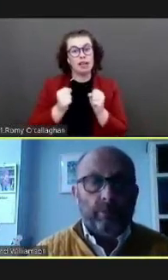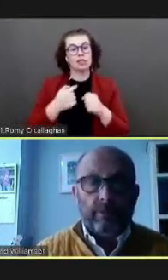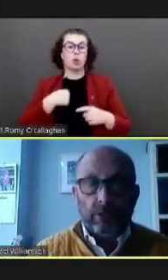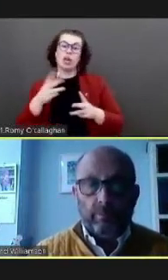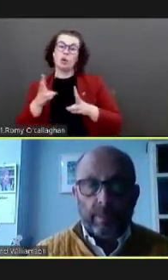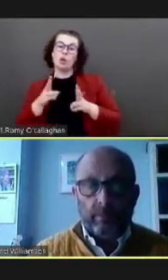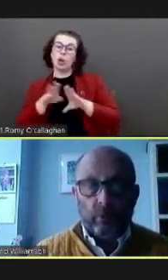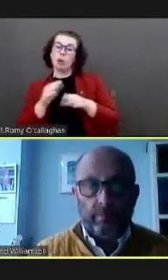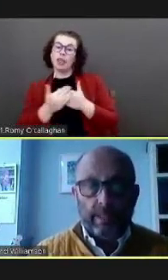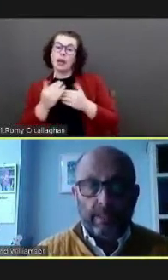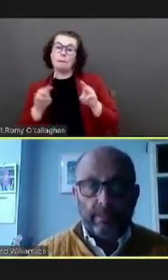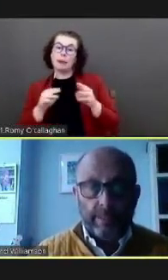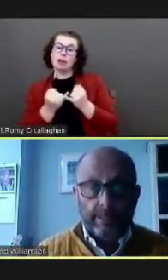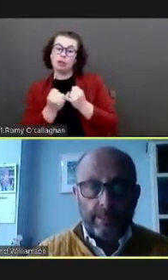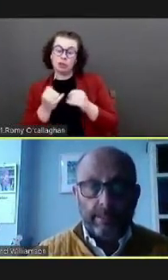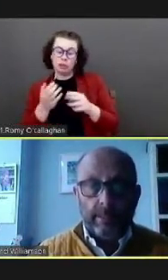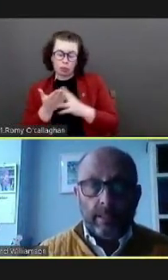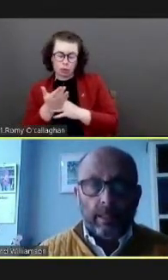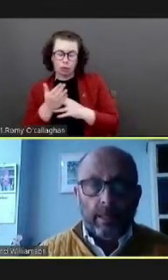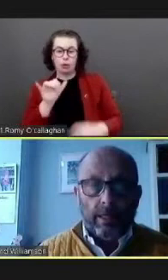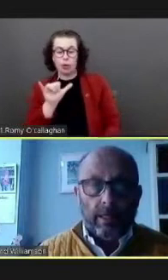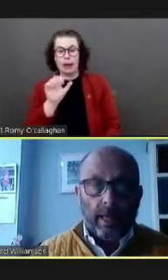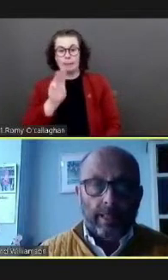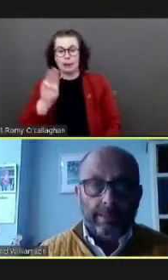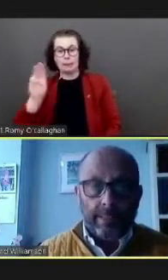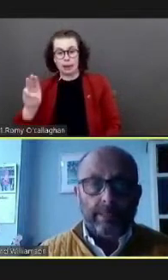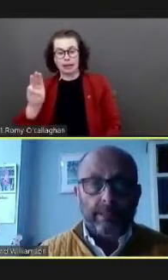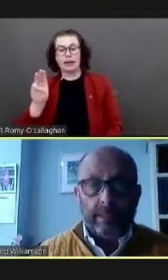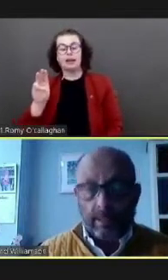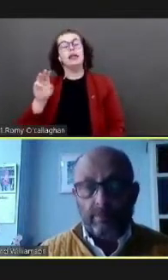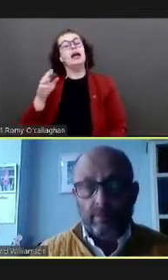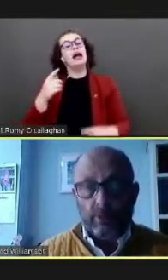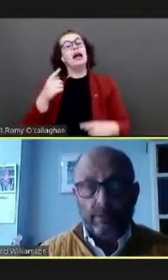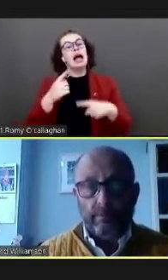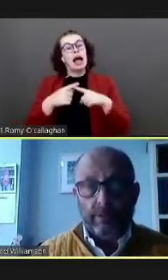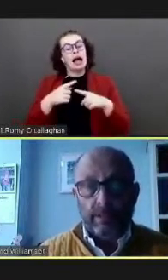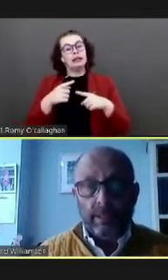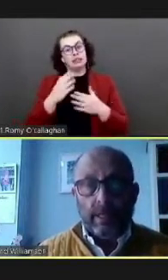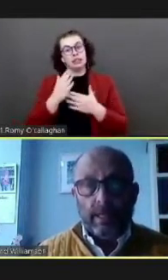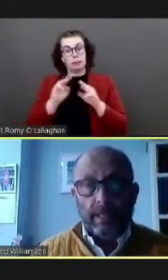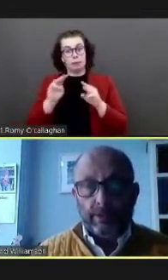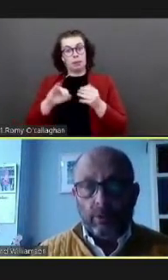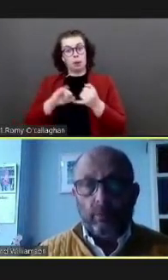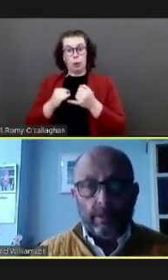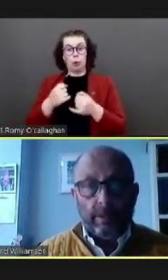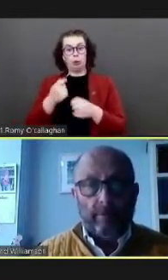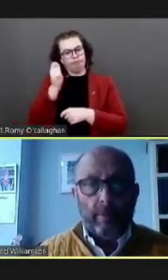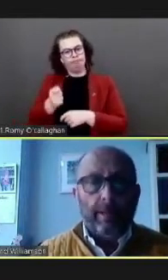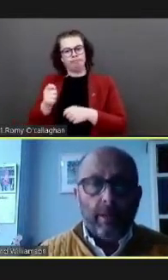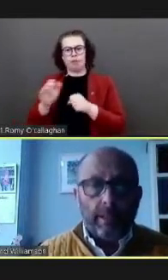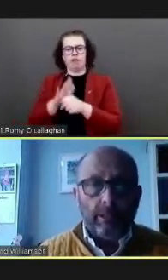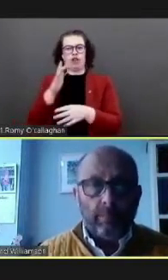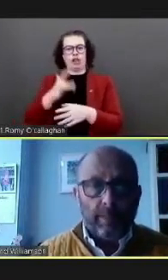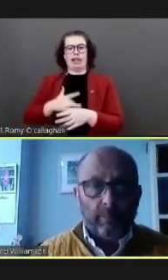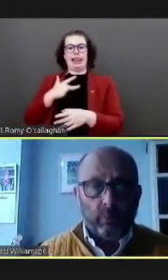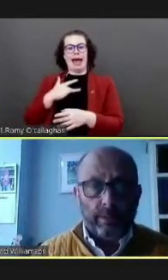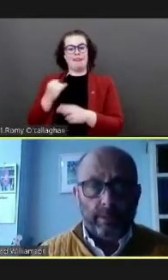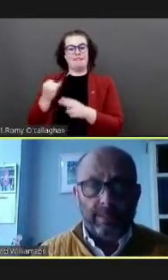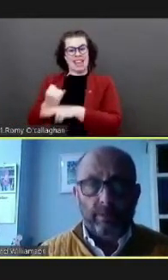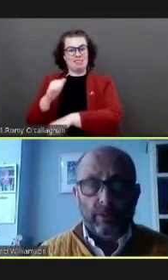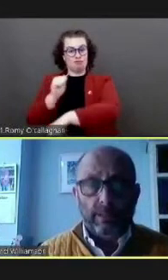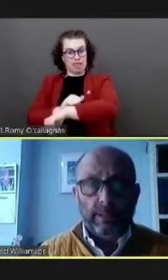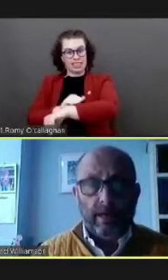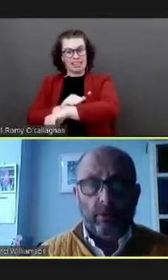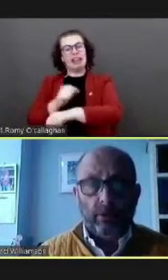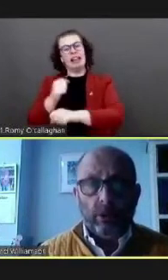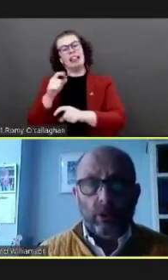the supervision of people who've been convicted and sentenced to life imprisonment, so that we have about 90 people within